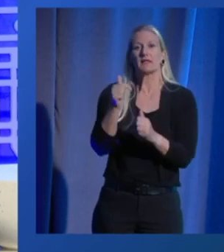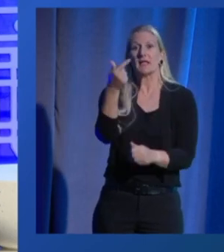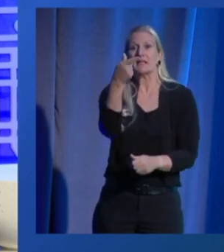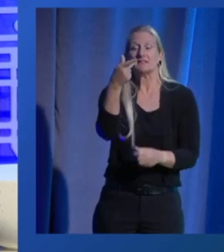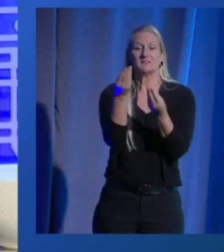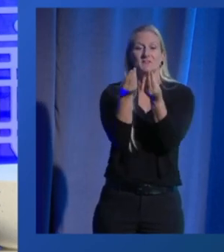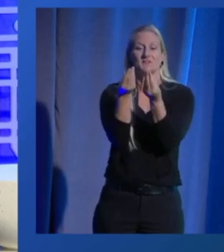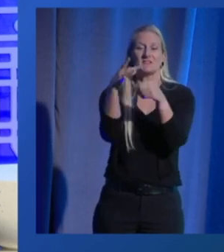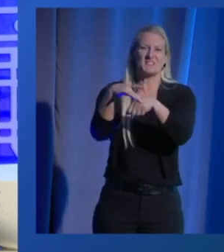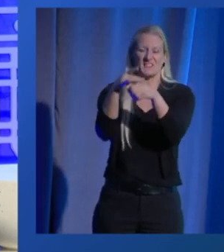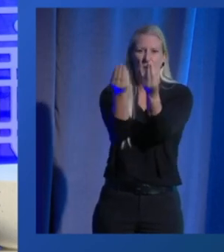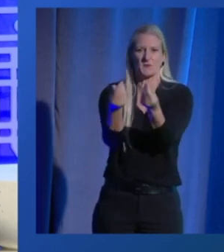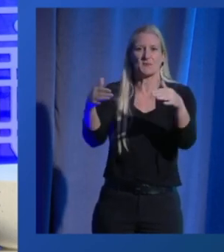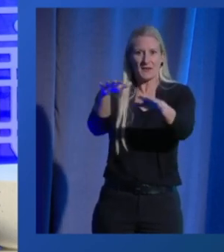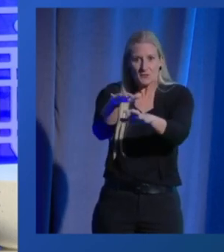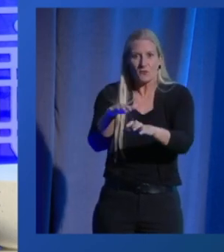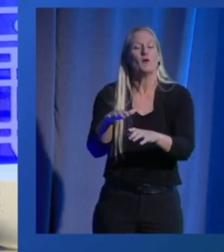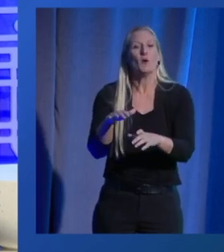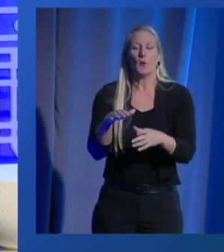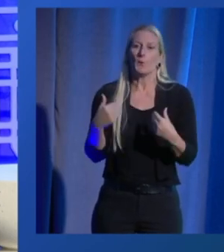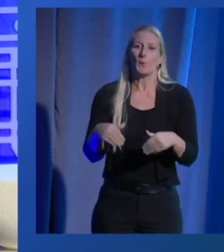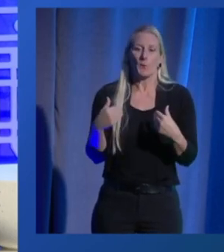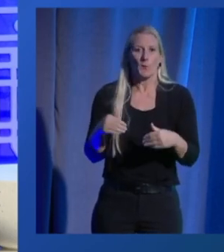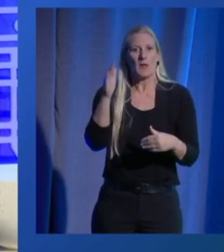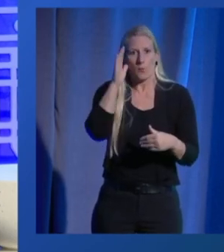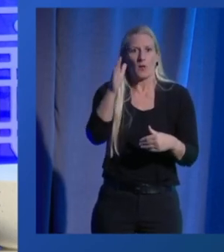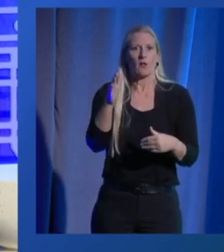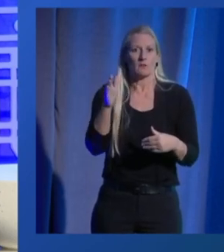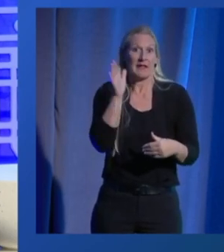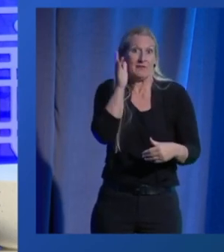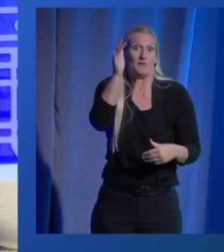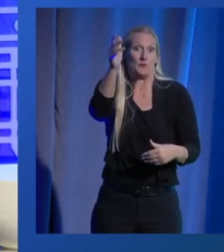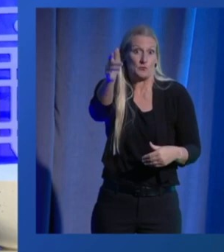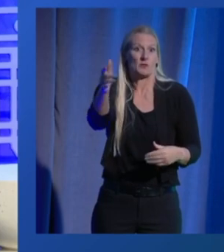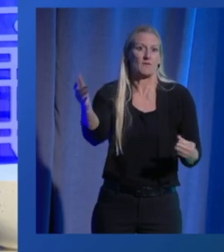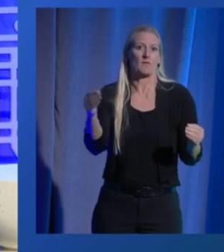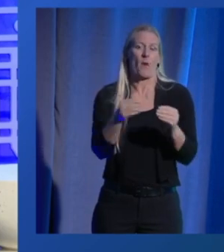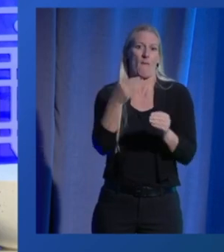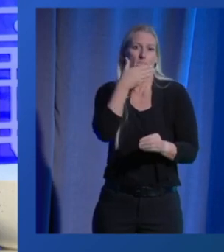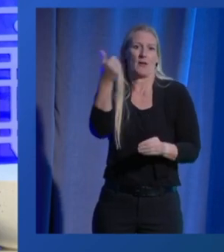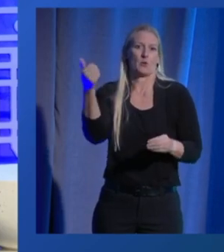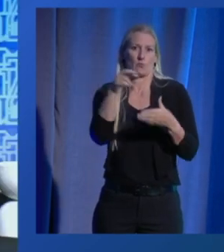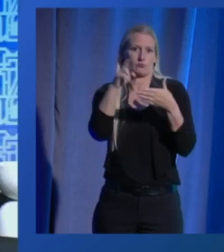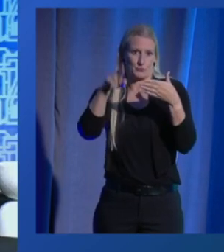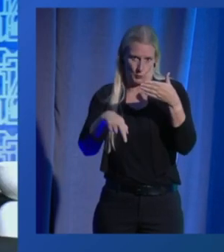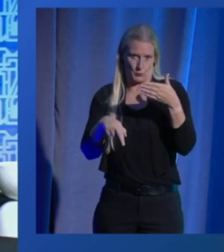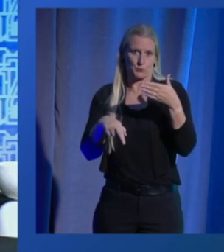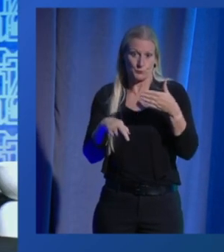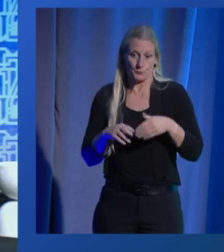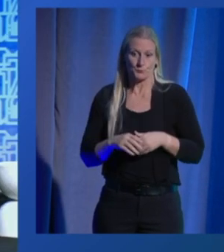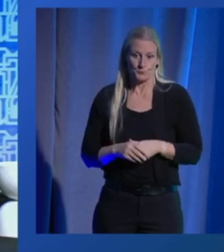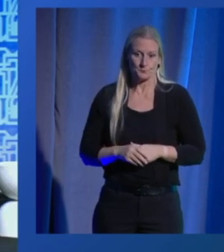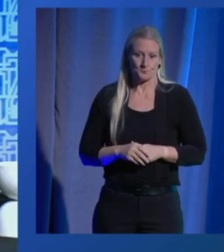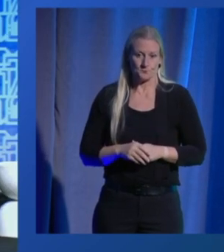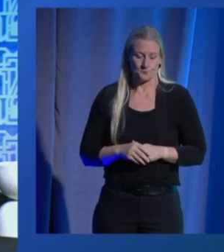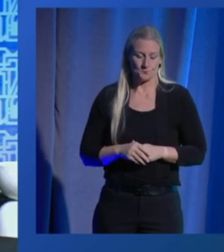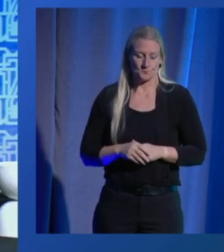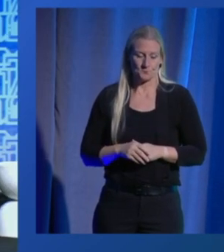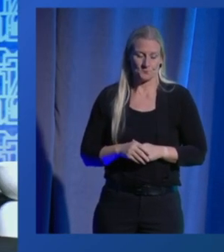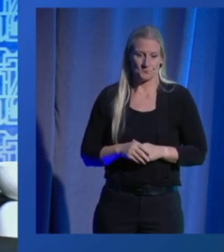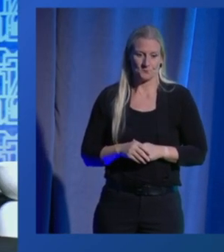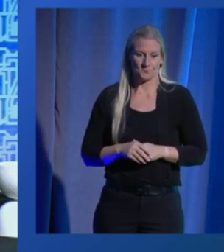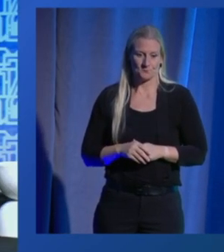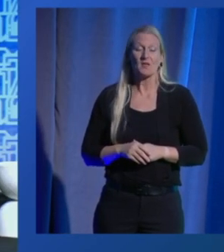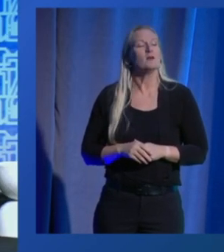horsepower is only to deliver a better uh output here going into the future so since we're thinking about the future and we're